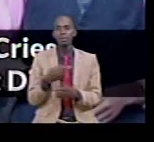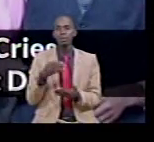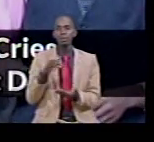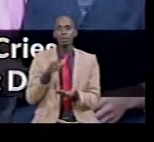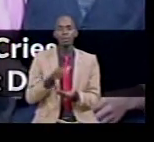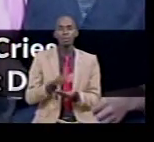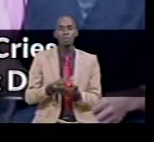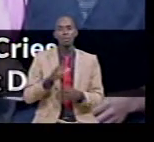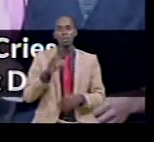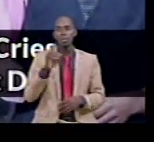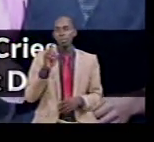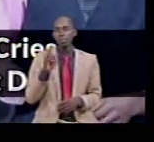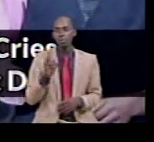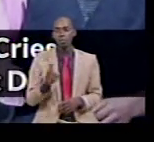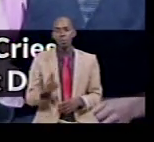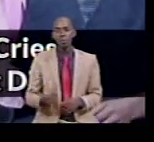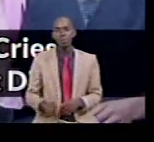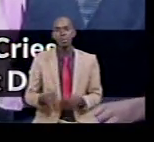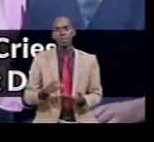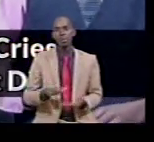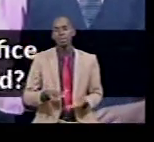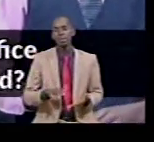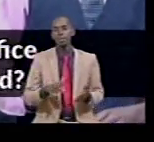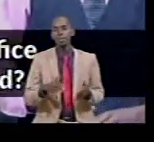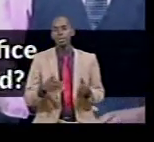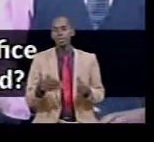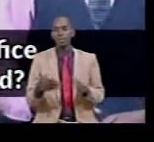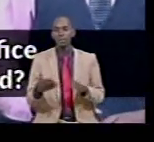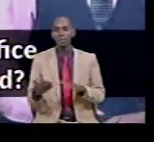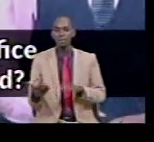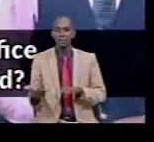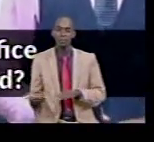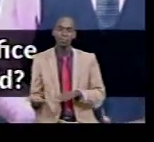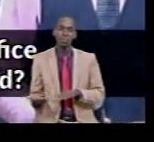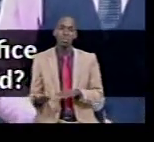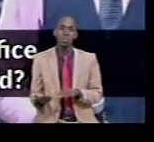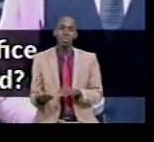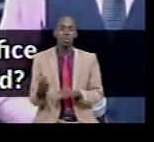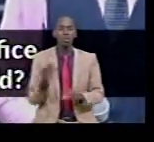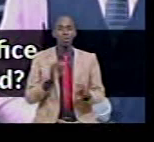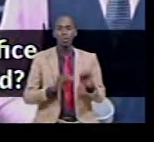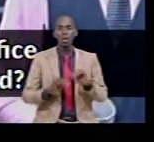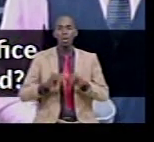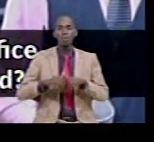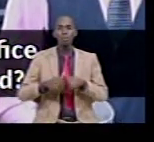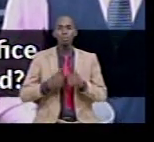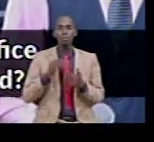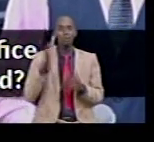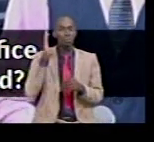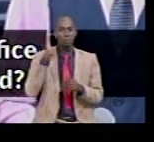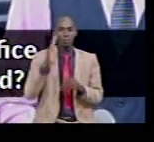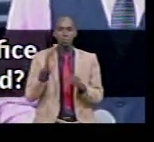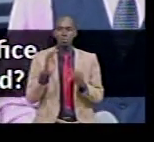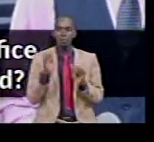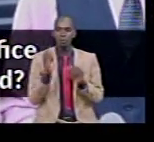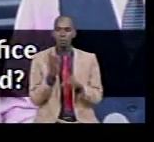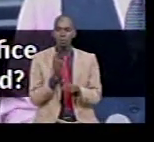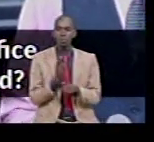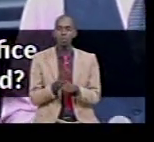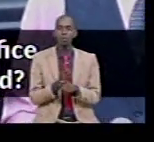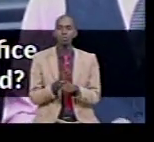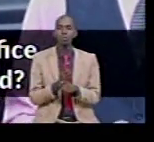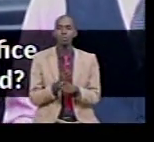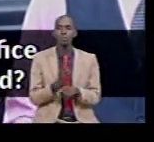spotless lamb must die. Oh, how could